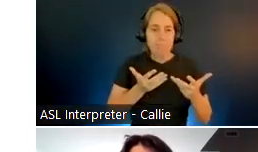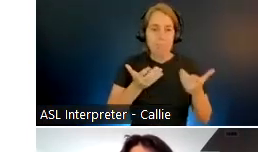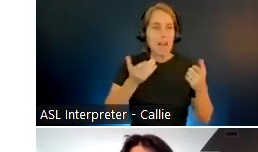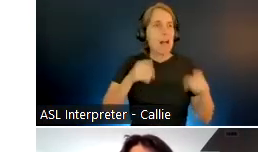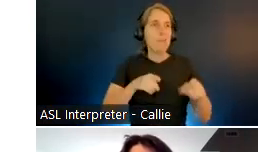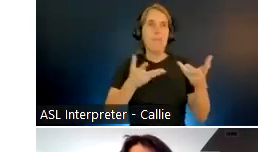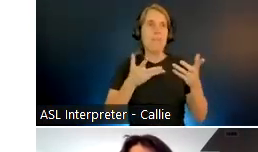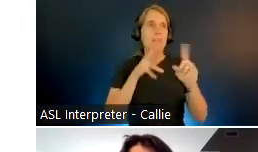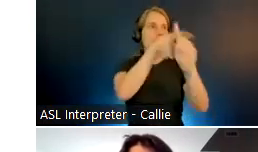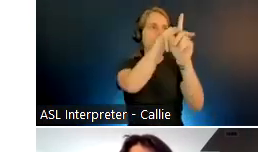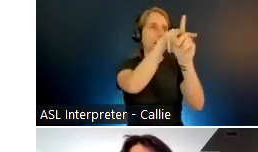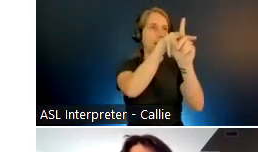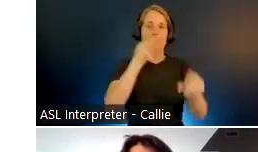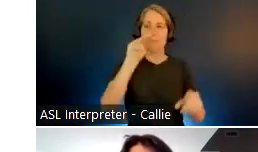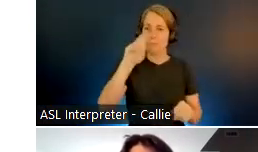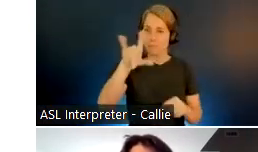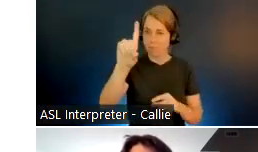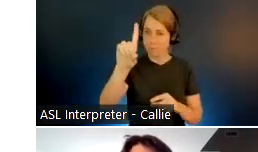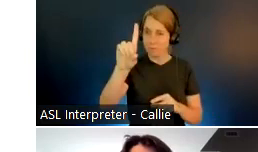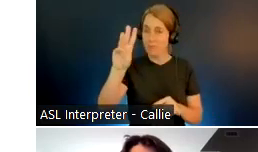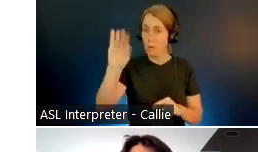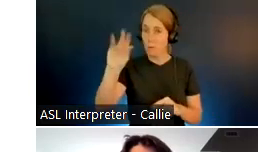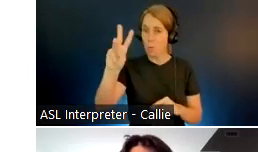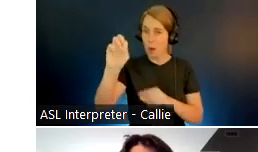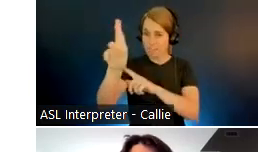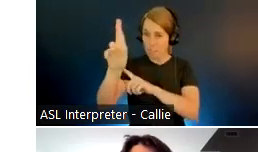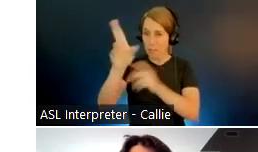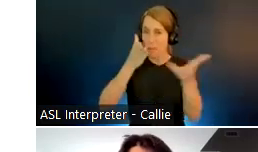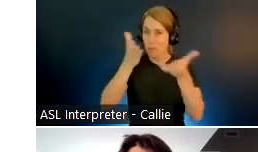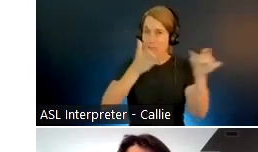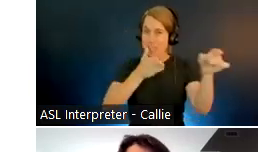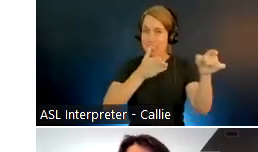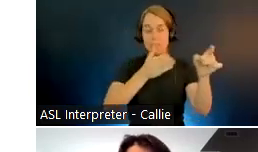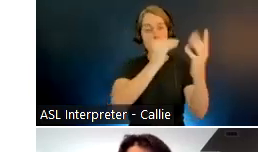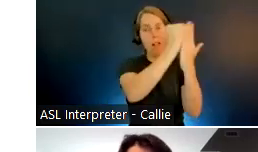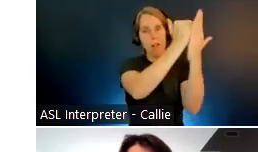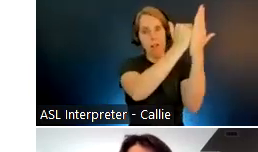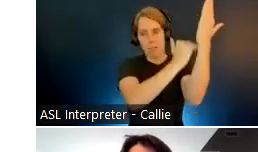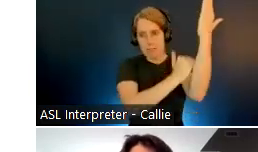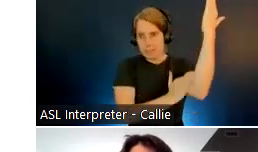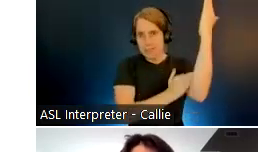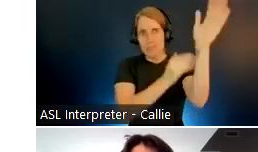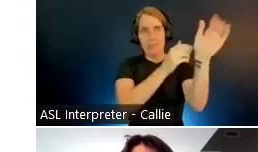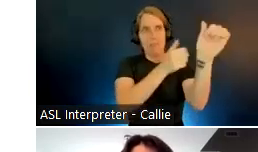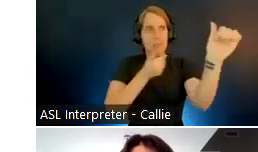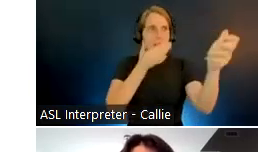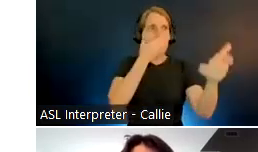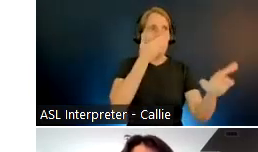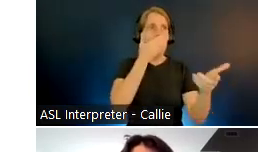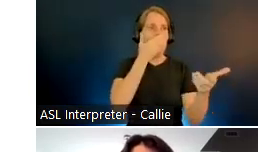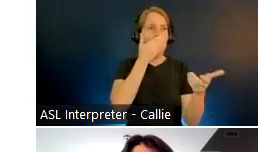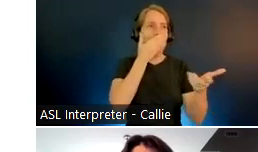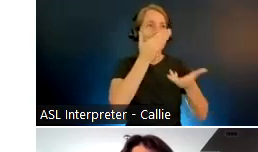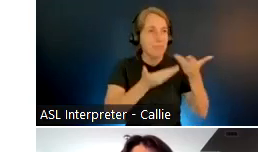Medicaid waiver services, but they're on a long waiting list. School ends and they got no